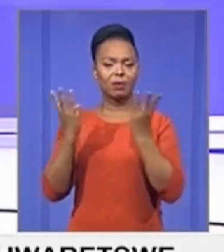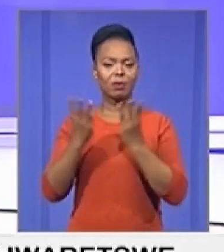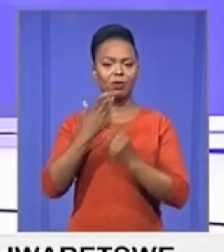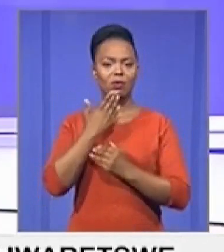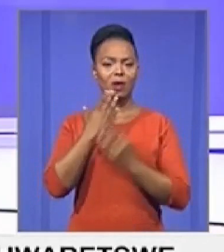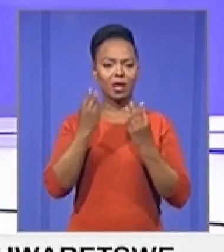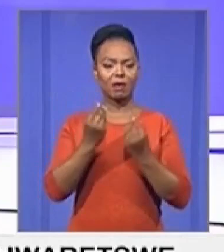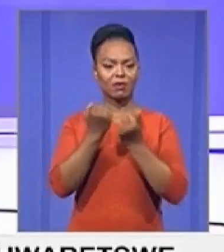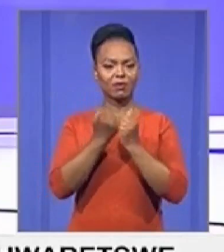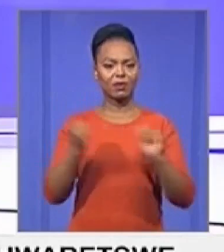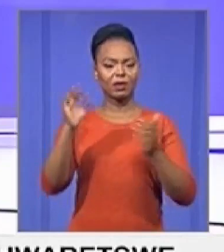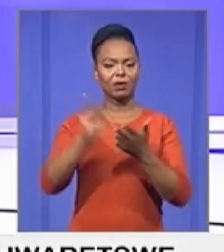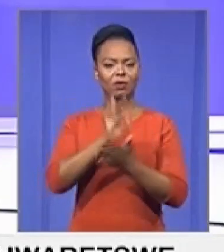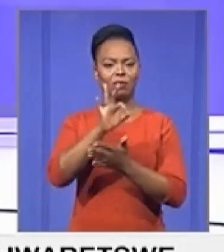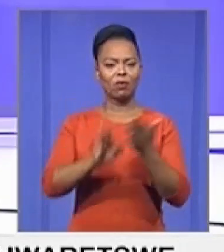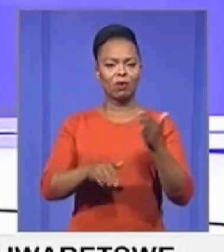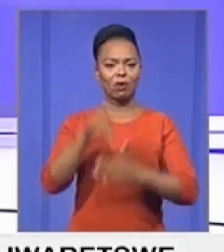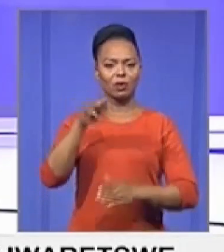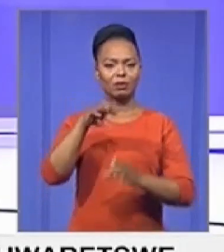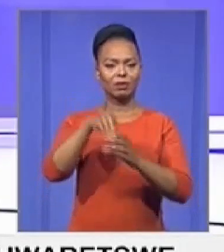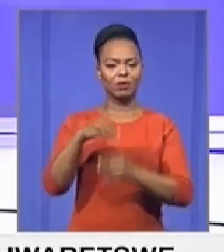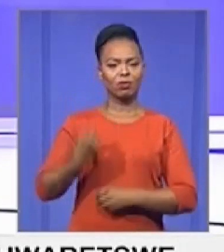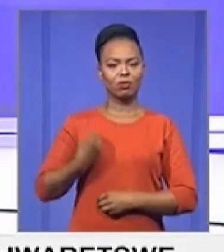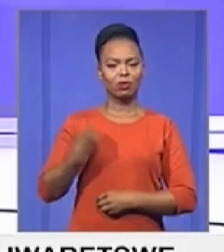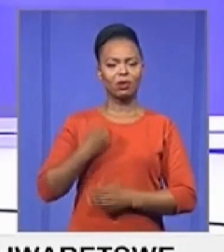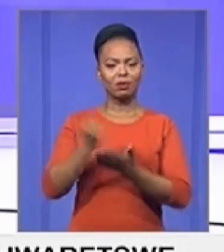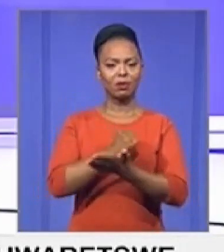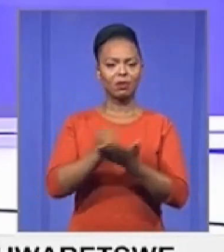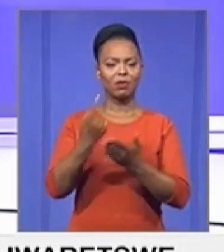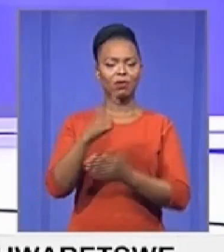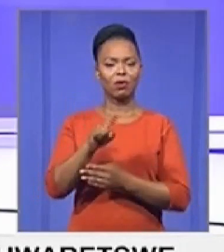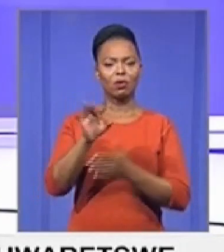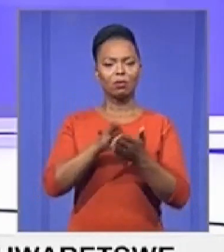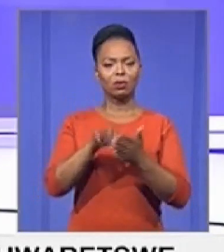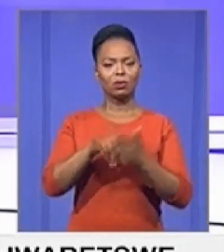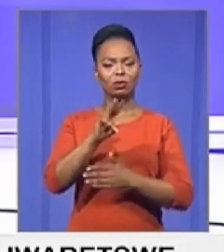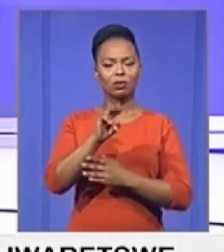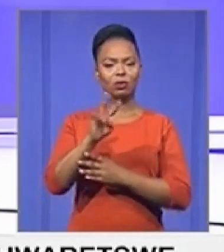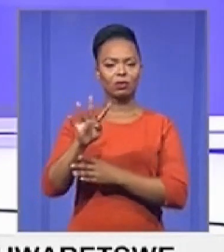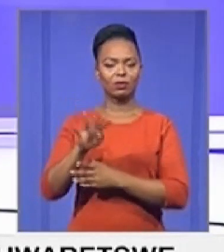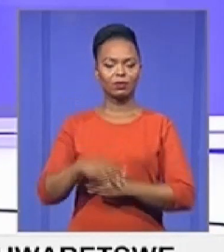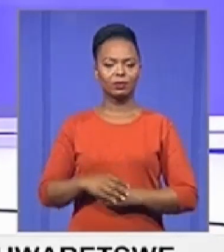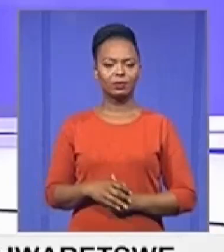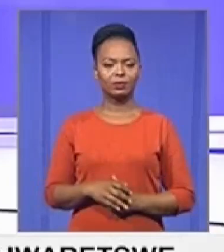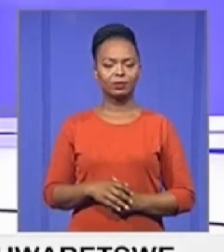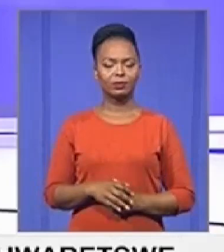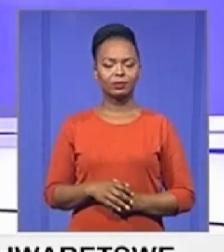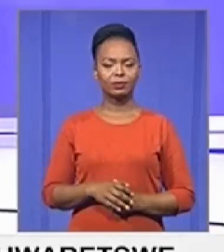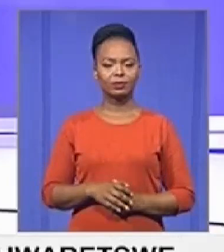tokelo ho vouta ho kenyeletswa le batjha hore ba ingodisitse dikgetho tse tlong ho tshwarwa ka 2024.